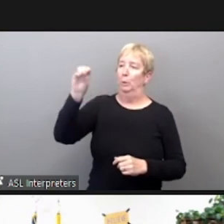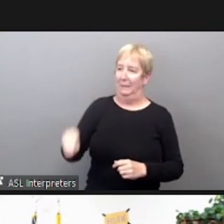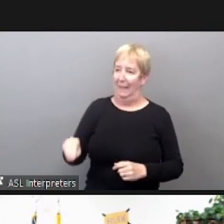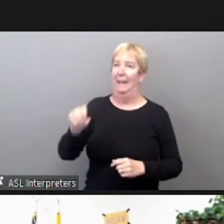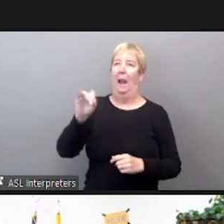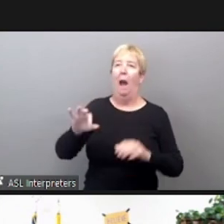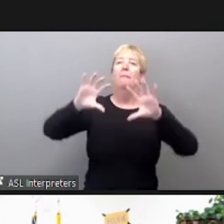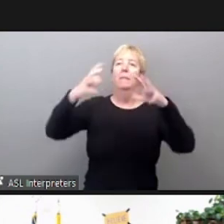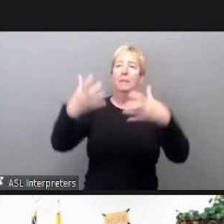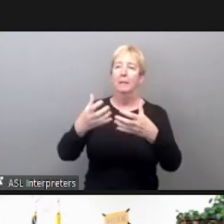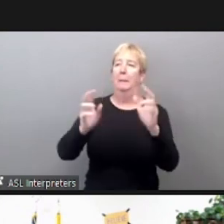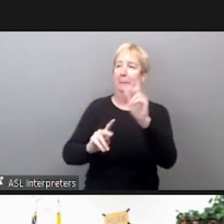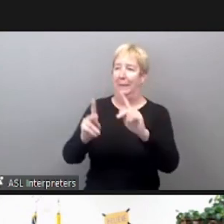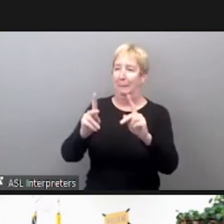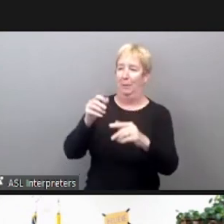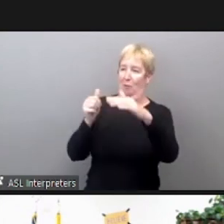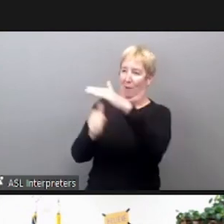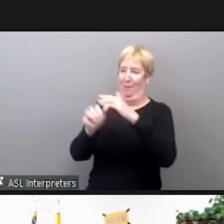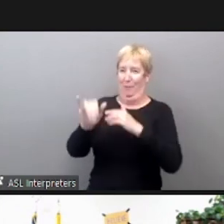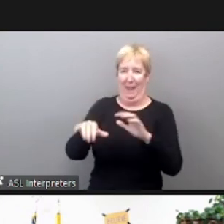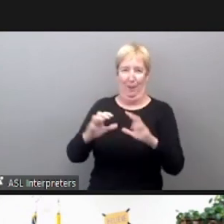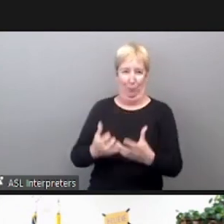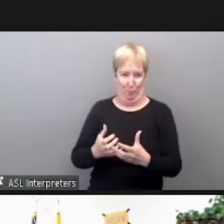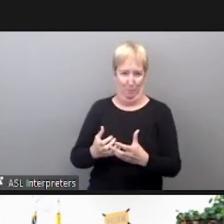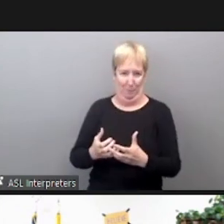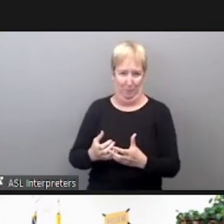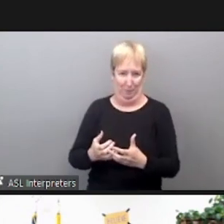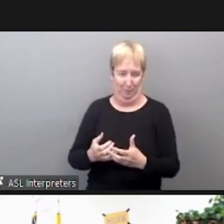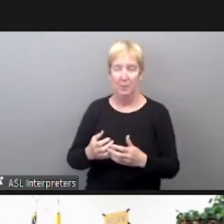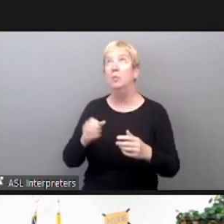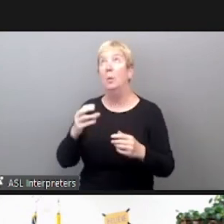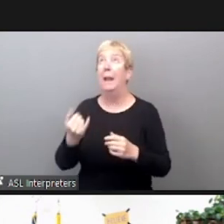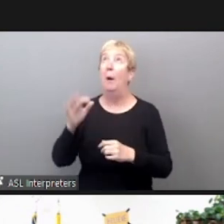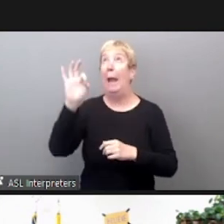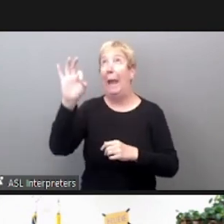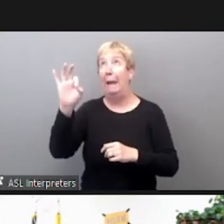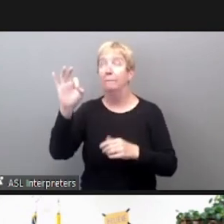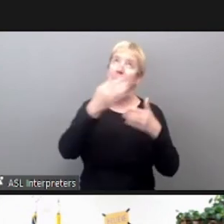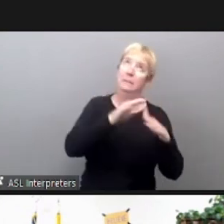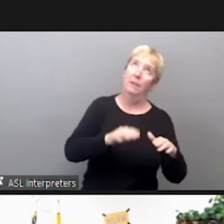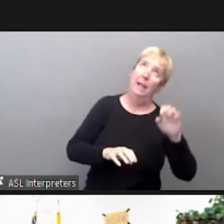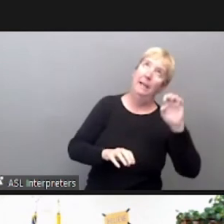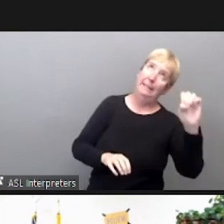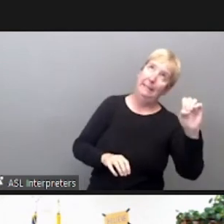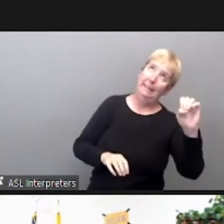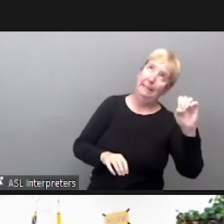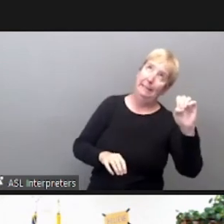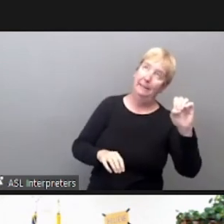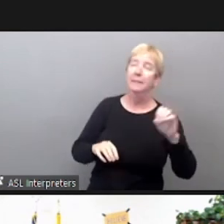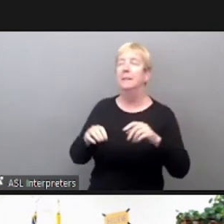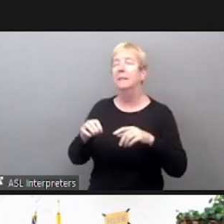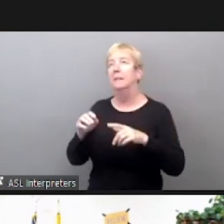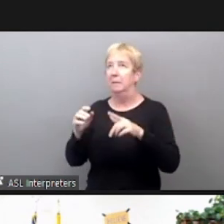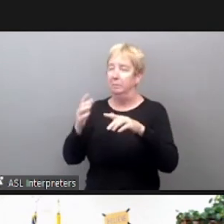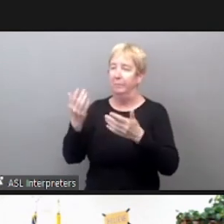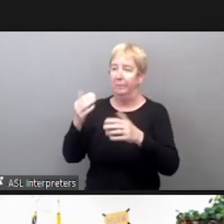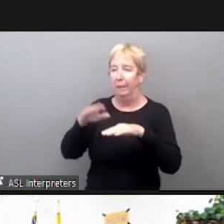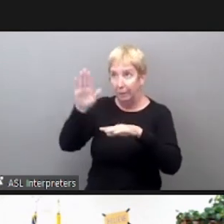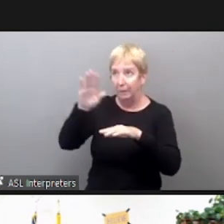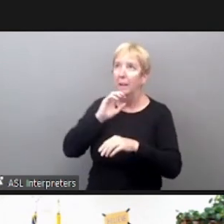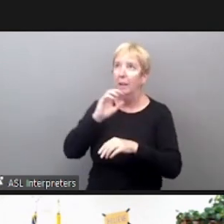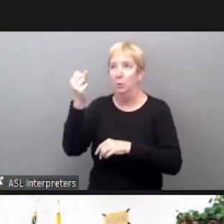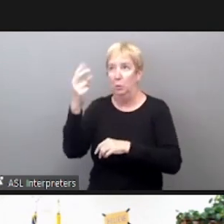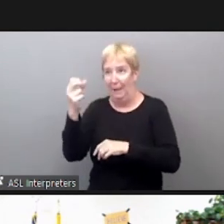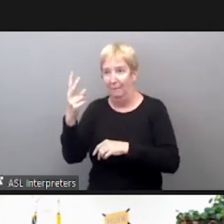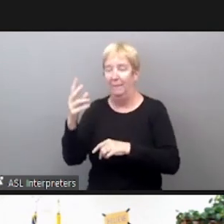group. So that's F divided by E. So the population by race 12 and over, and the county